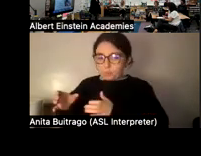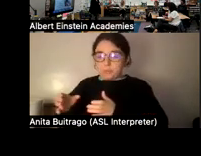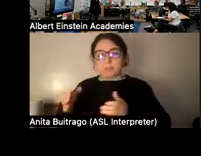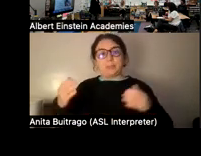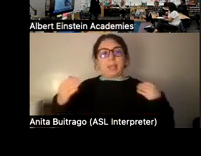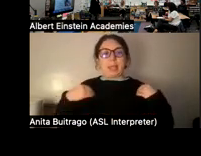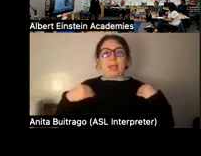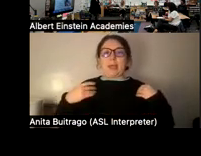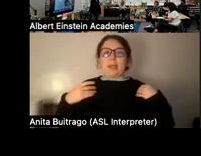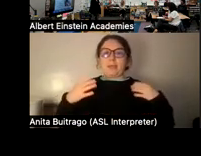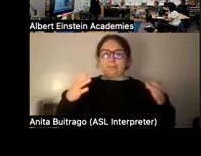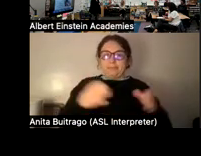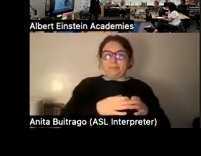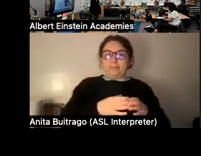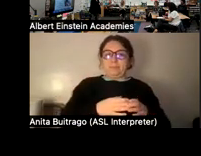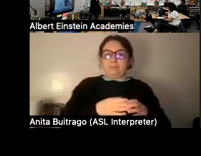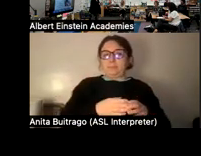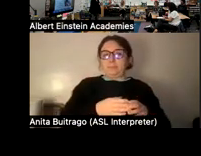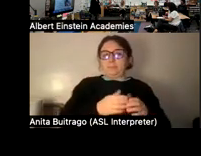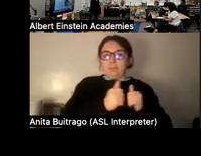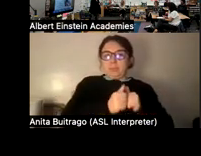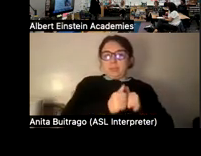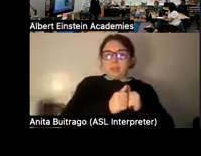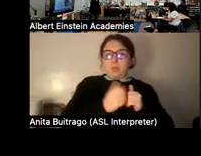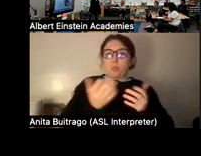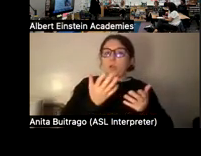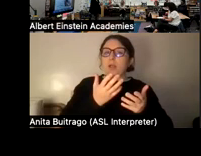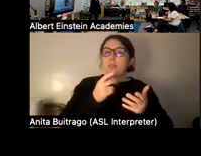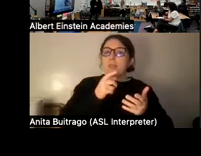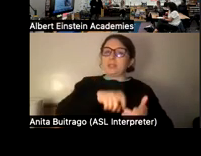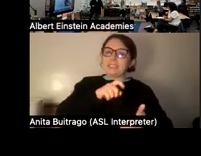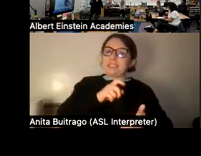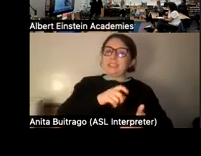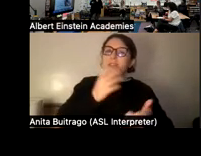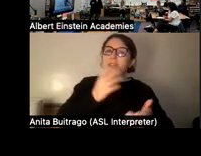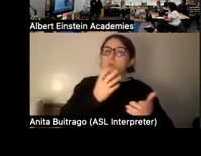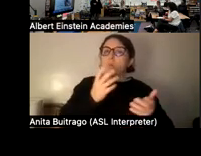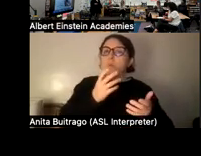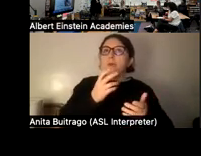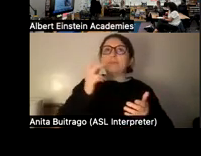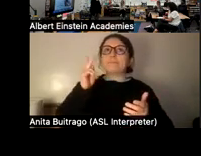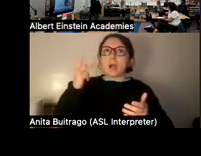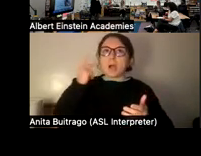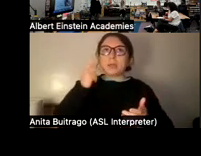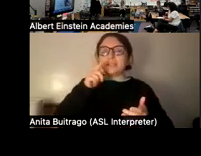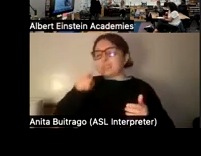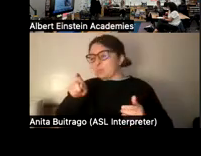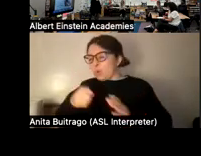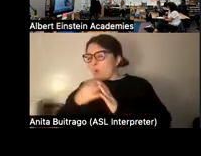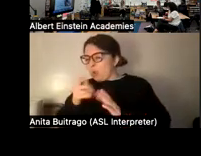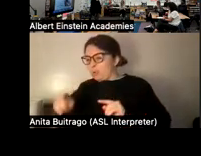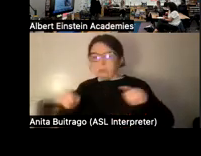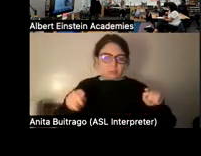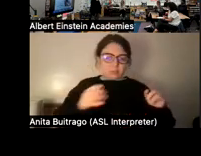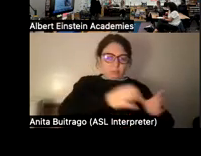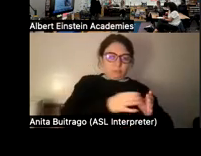Where are they at? What phonics do they need to learn? So they're all getting the same instruction in the group. We also do that with myself and some of the